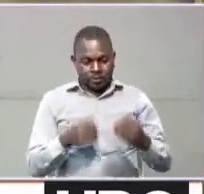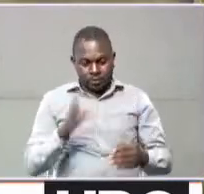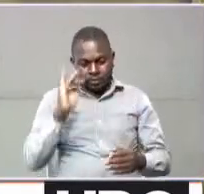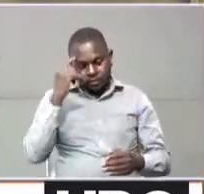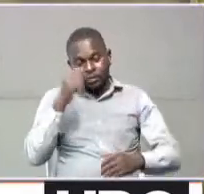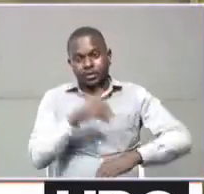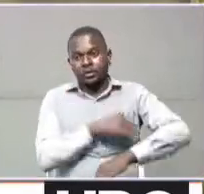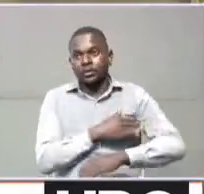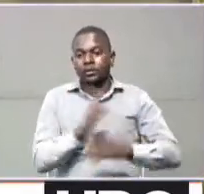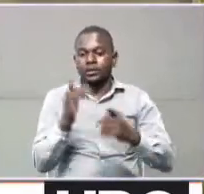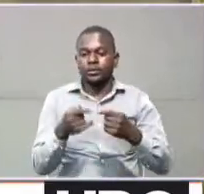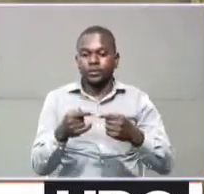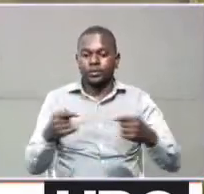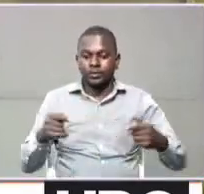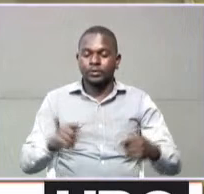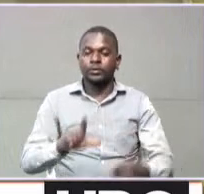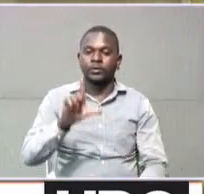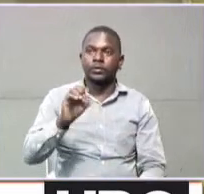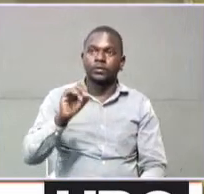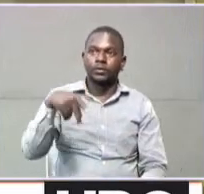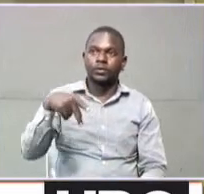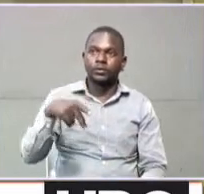whip opposition chiefly